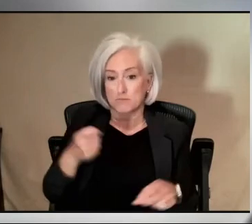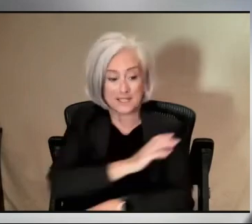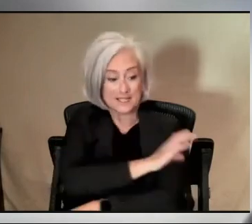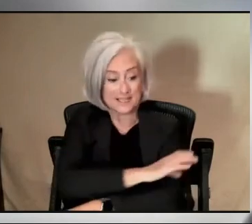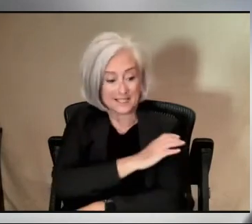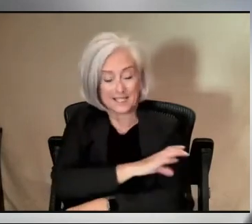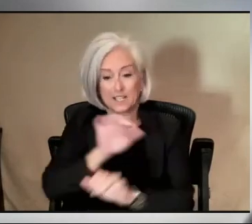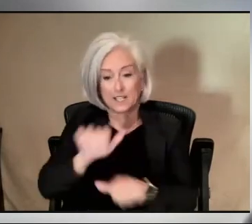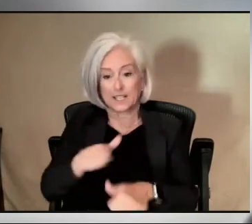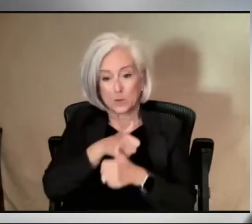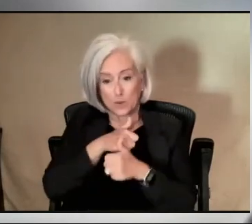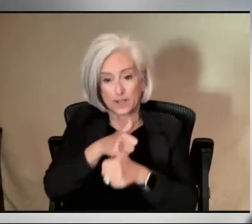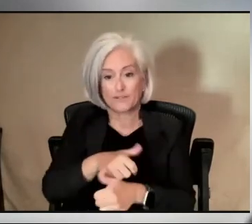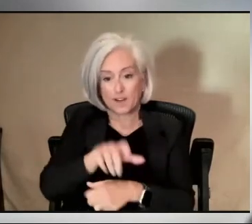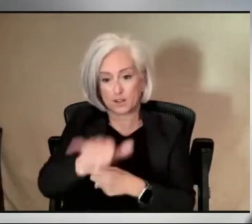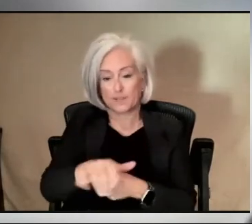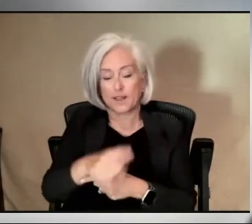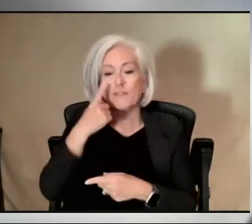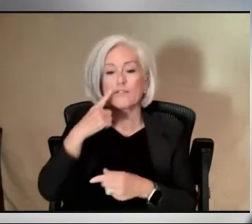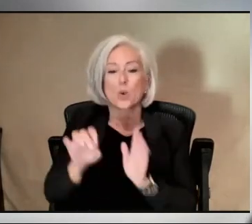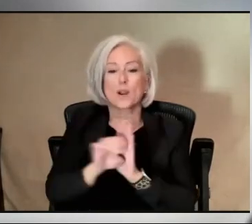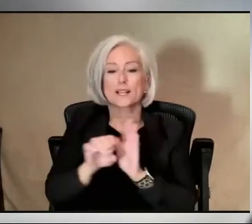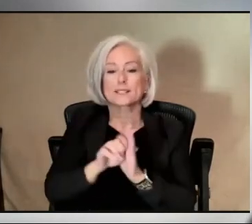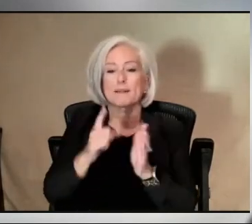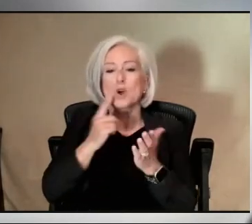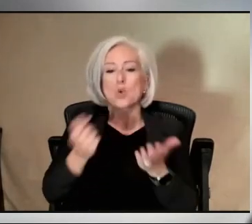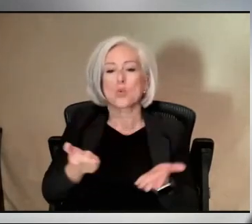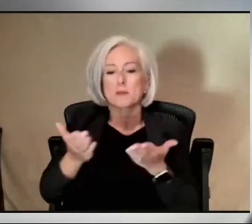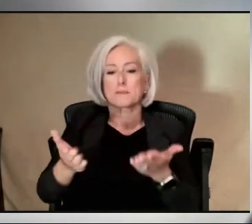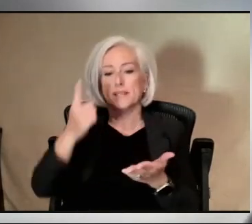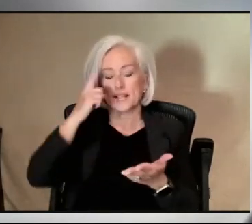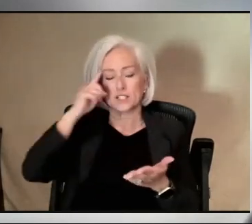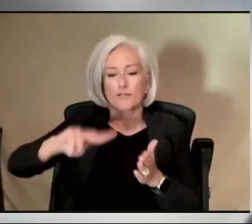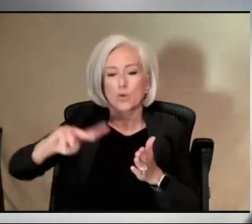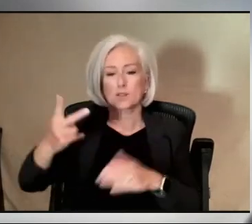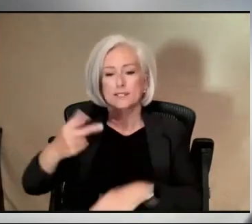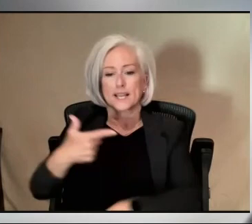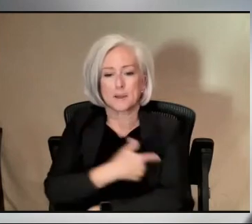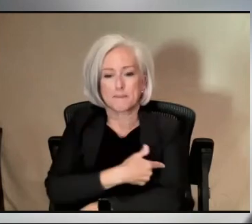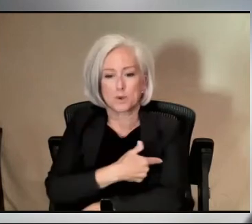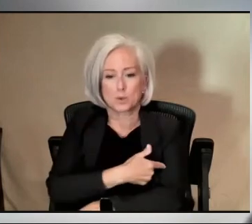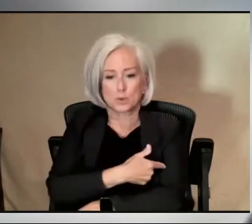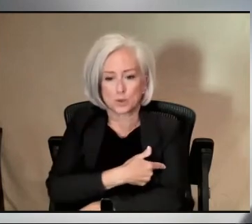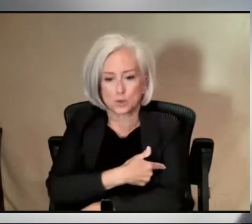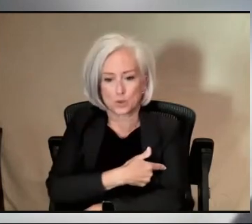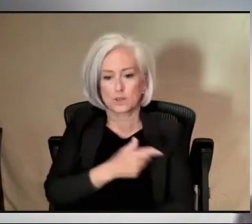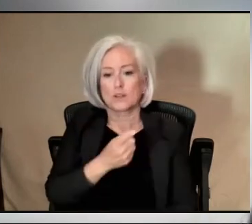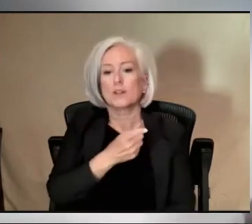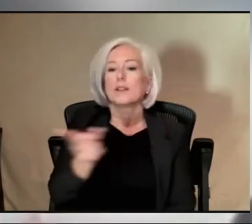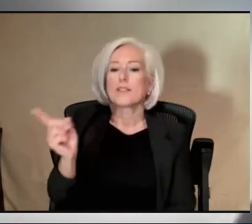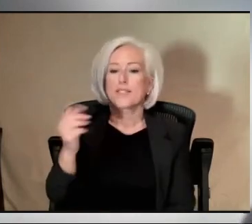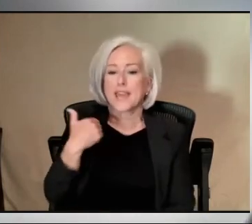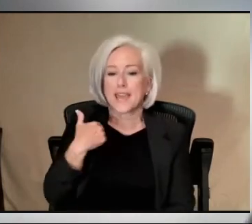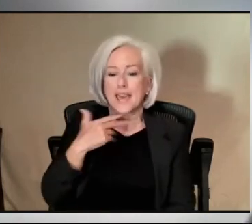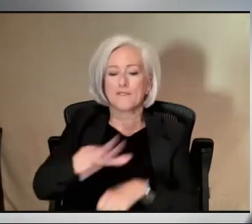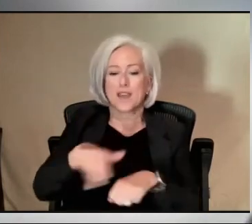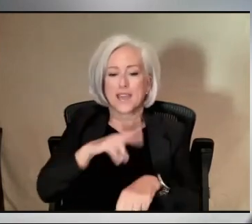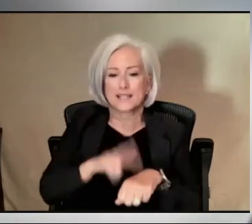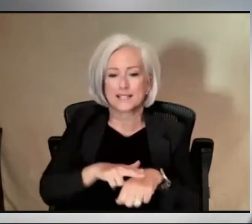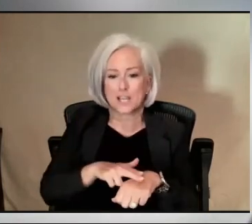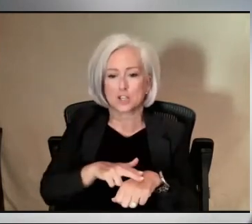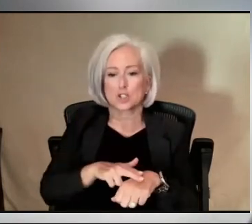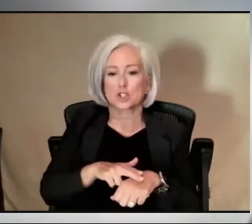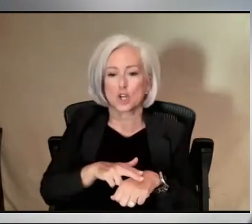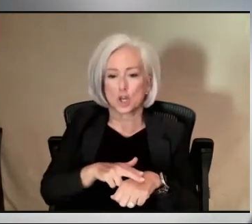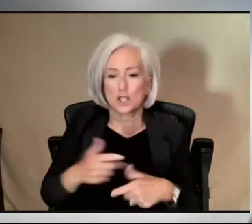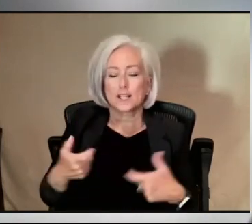follow this. So, for example, the recommendation for a second booster, they have a national electronic